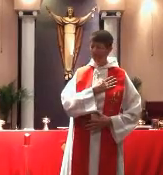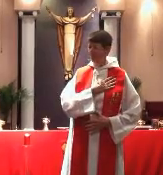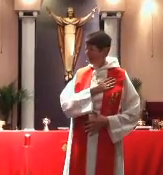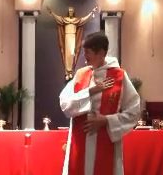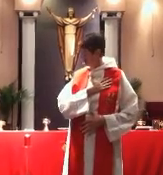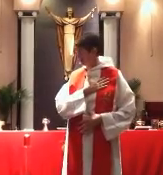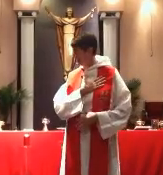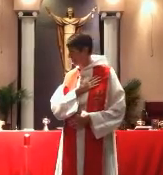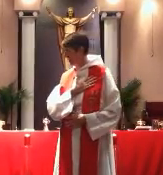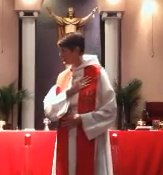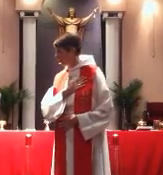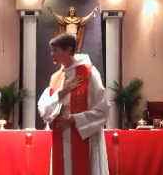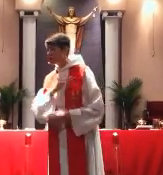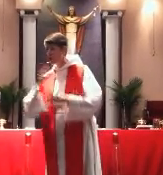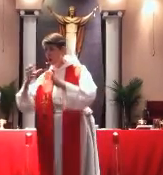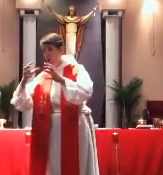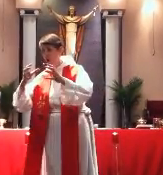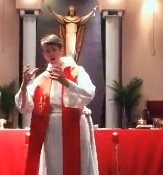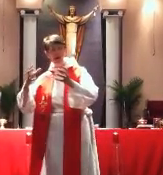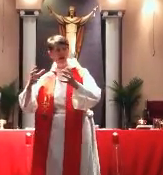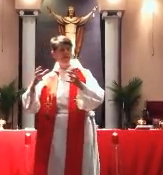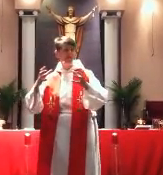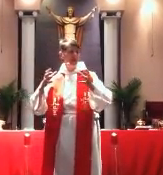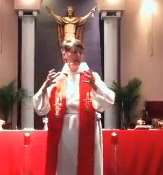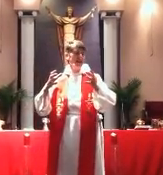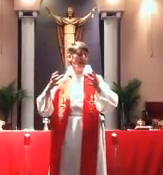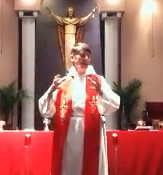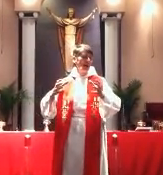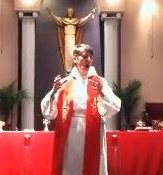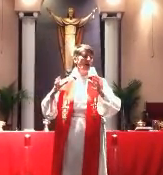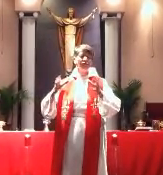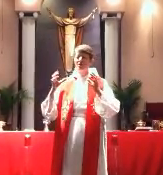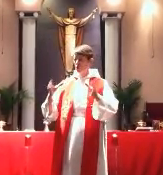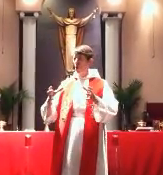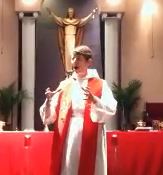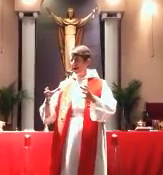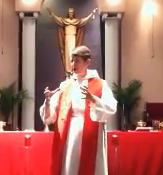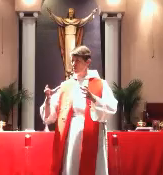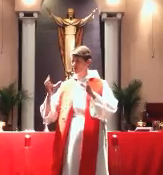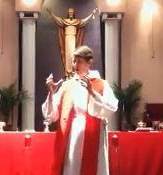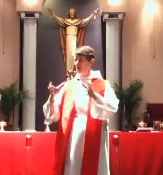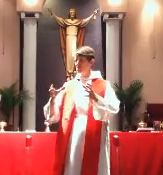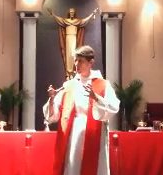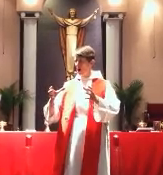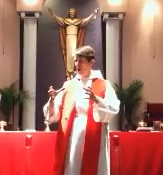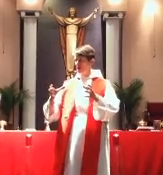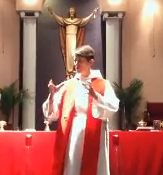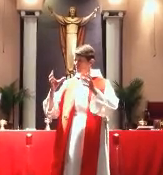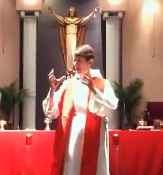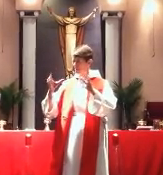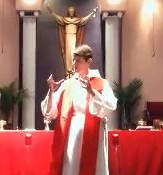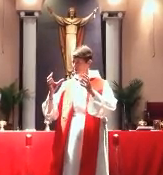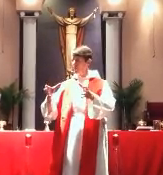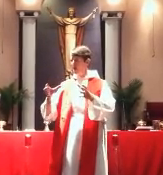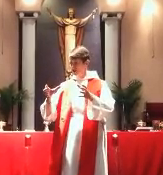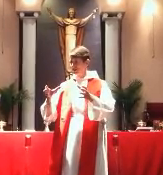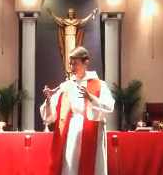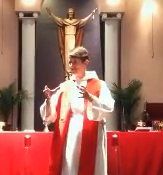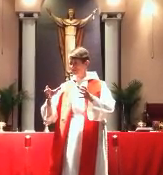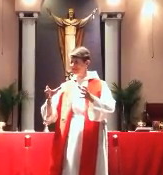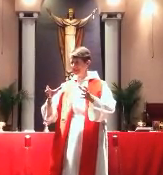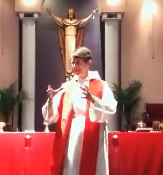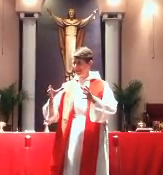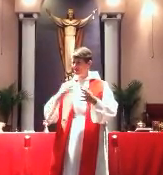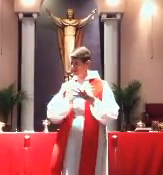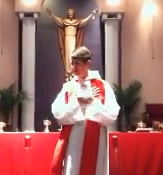because I will admit that the core of the conference choir was the gospel choir from MCC